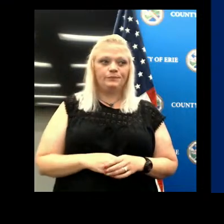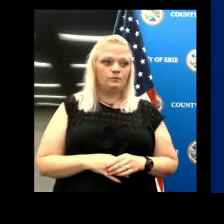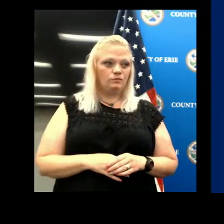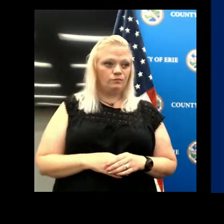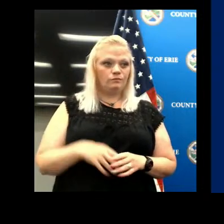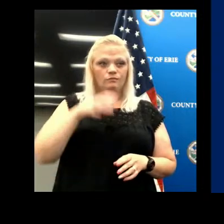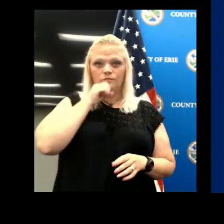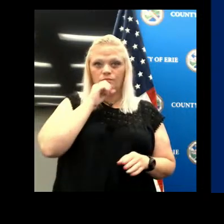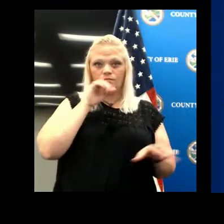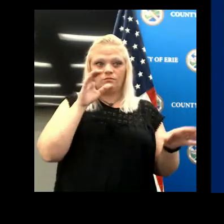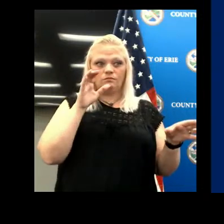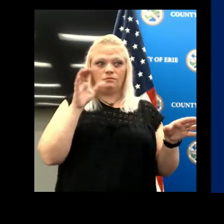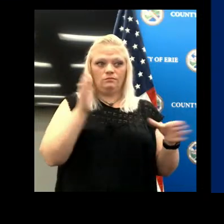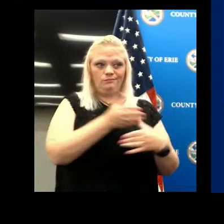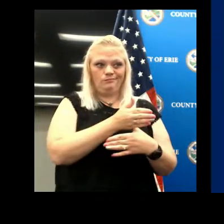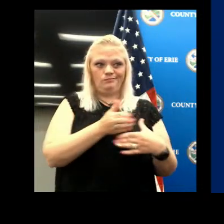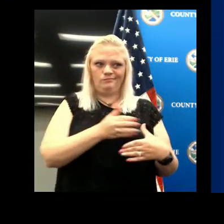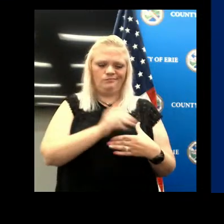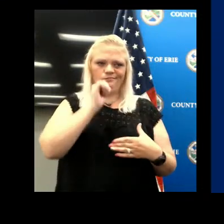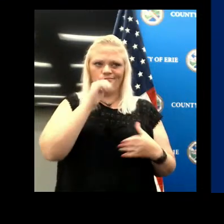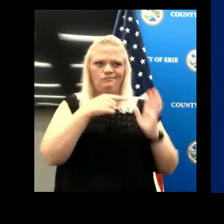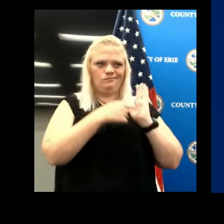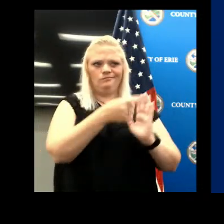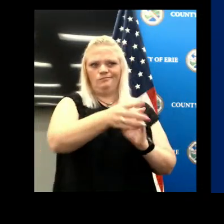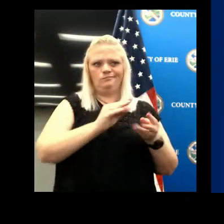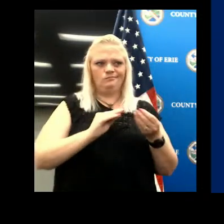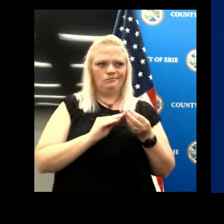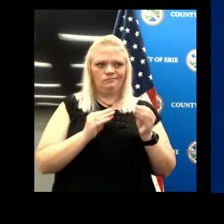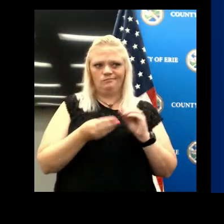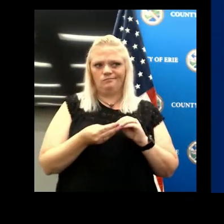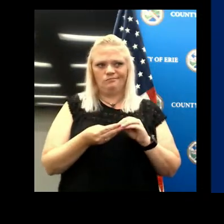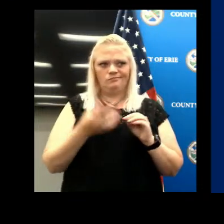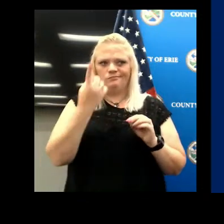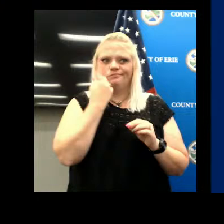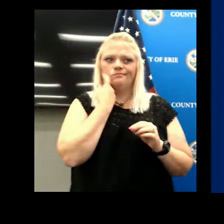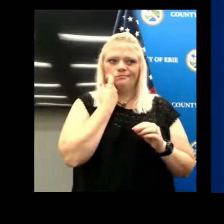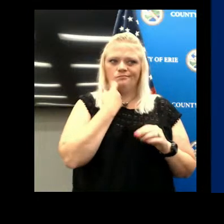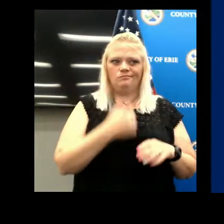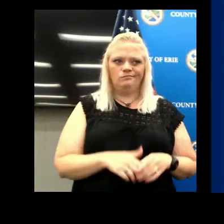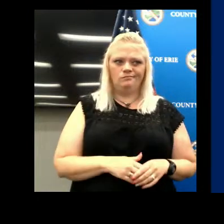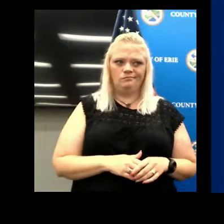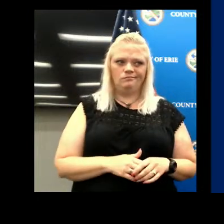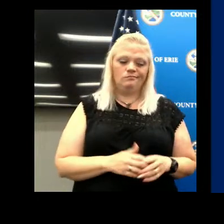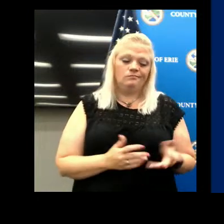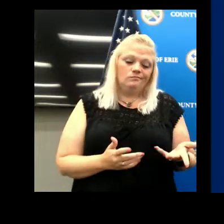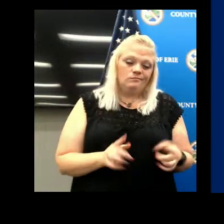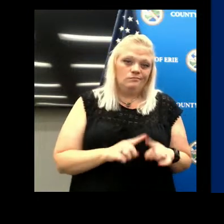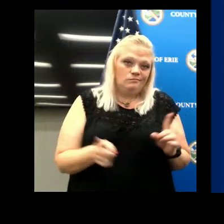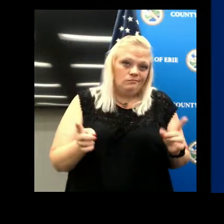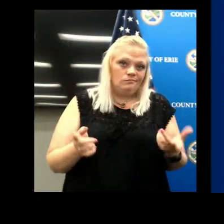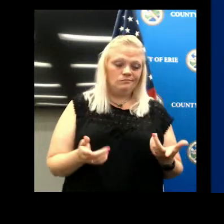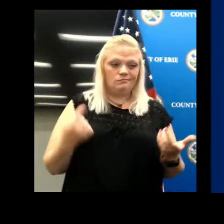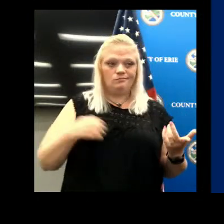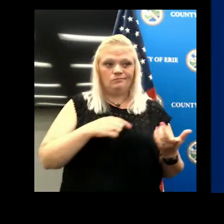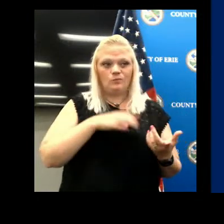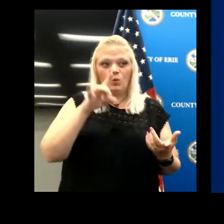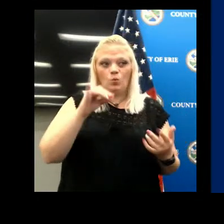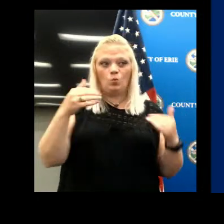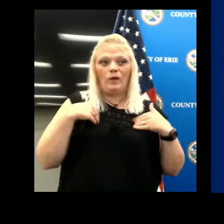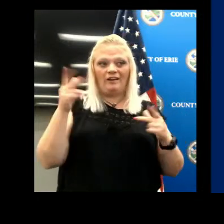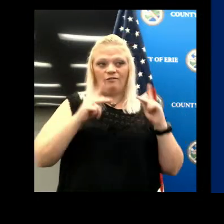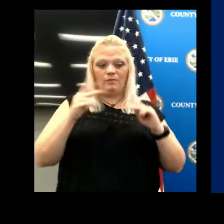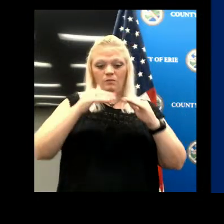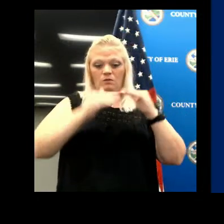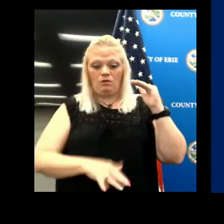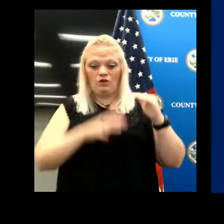The age group, I haven't really showed this number recently, but we do have individuals under the age